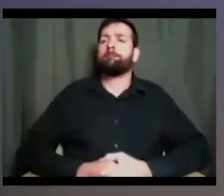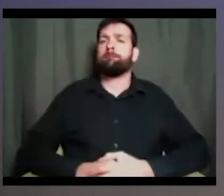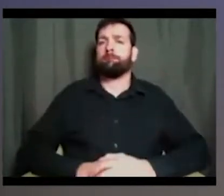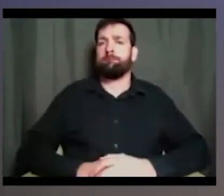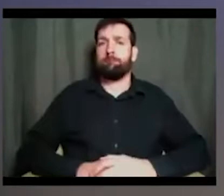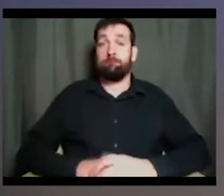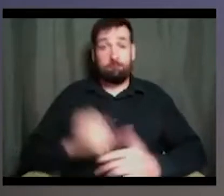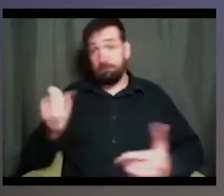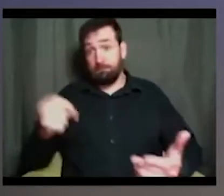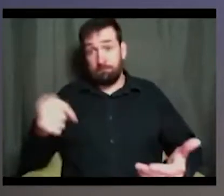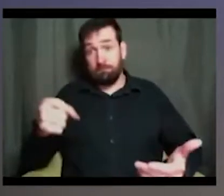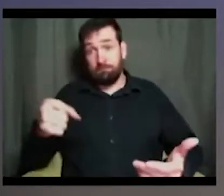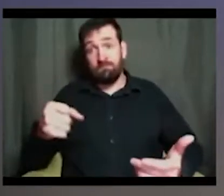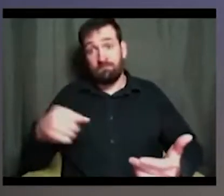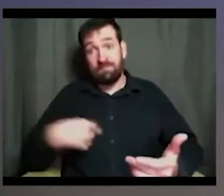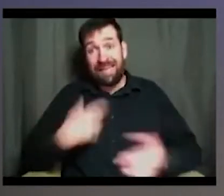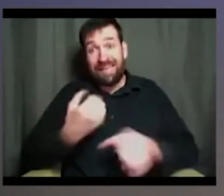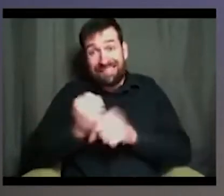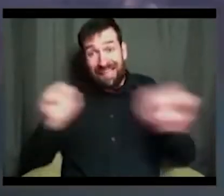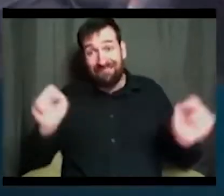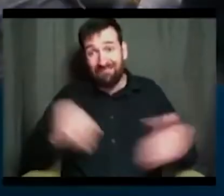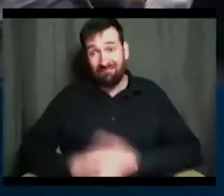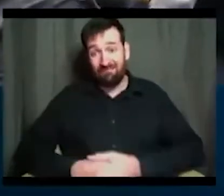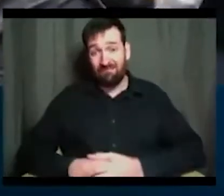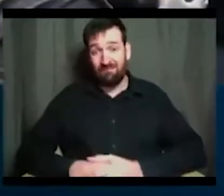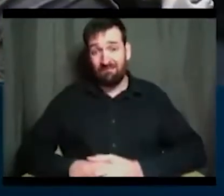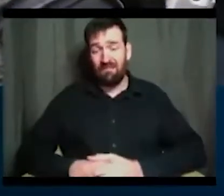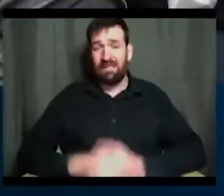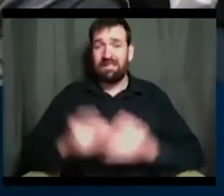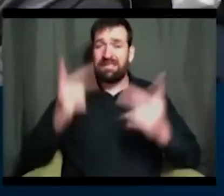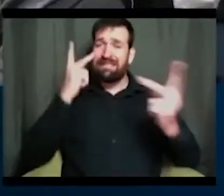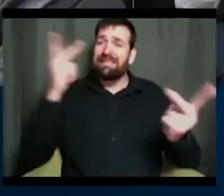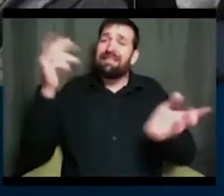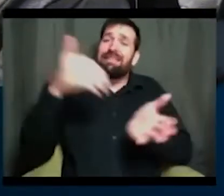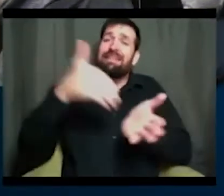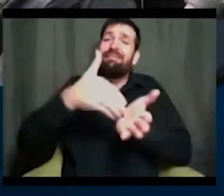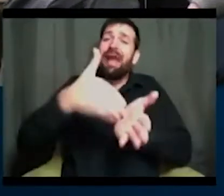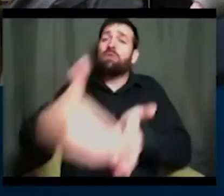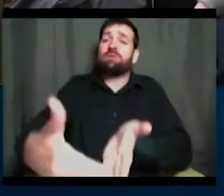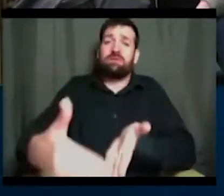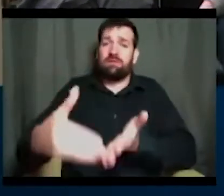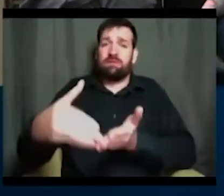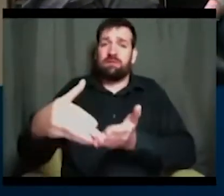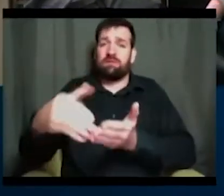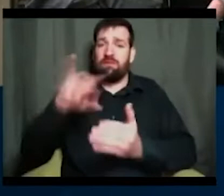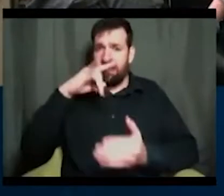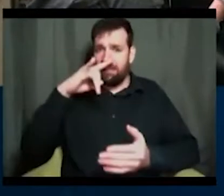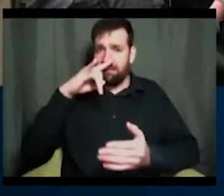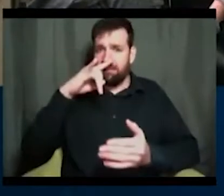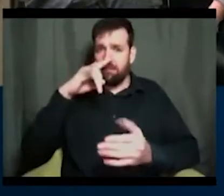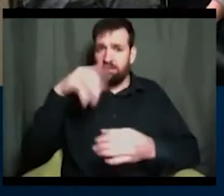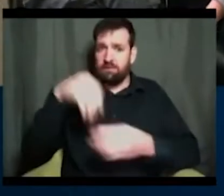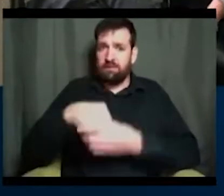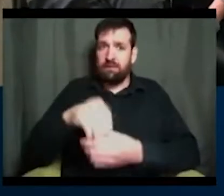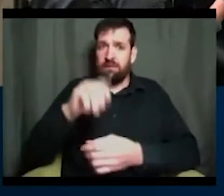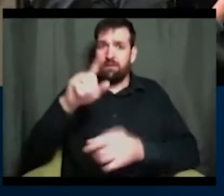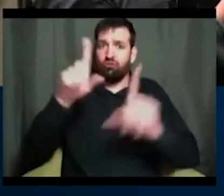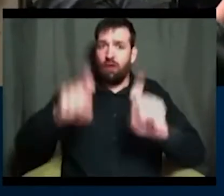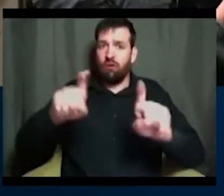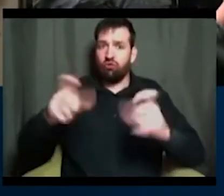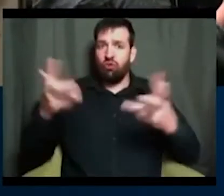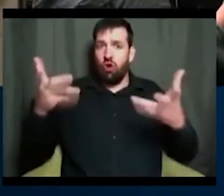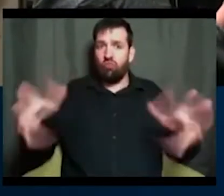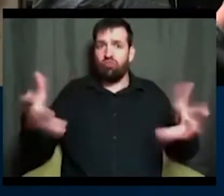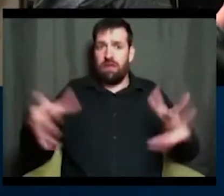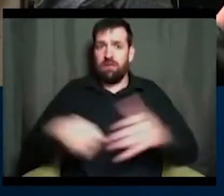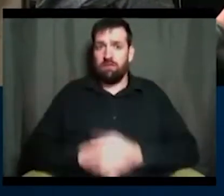it's safe. We've seen it in thousands of kids already in the trials. You can go forward with it. I don't think we need to